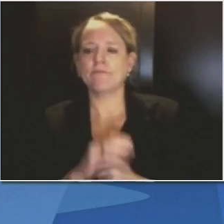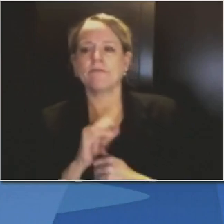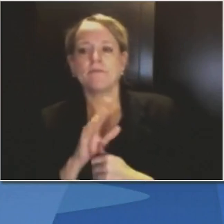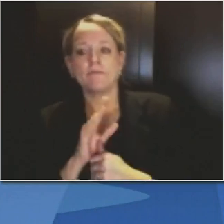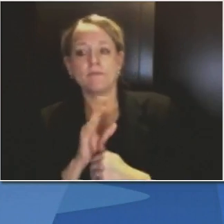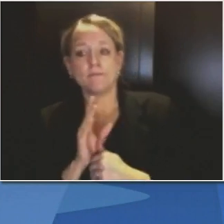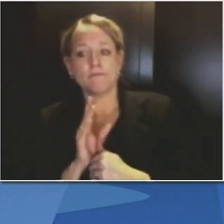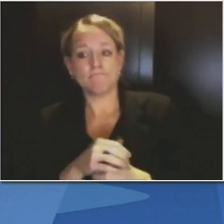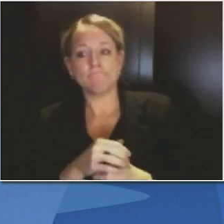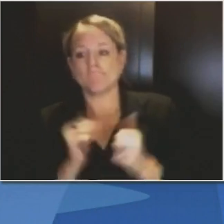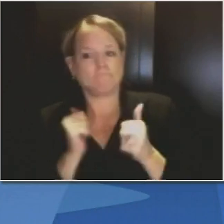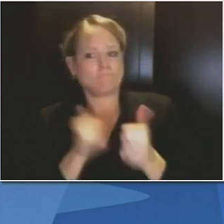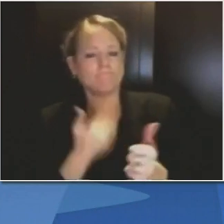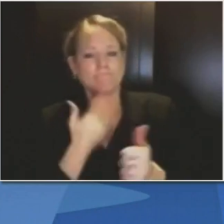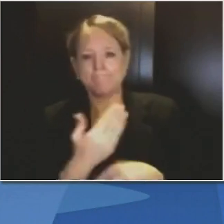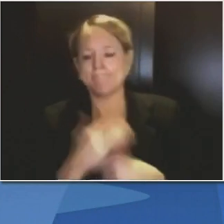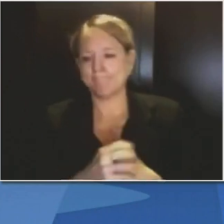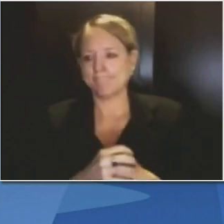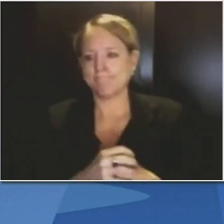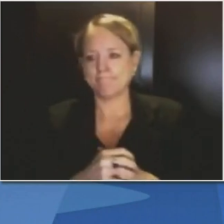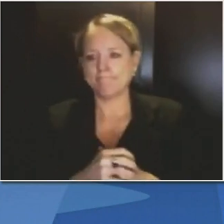Adam.